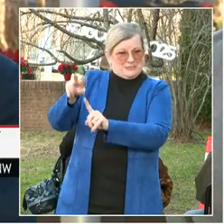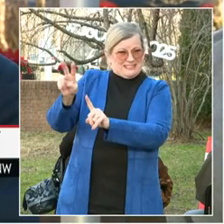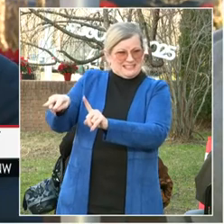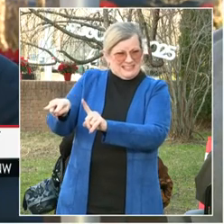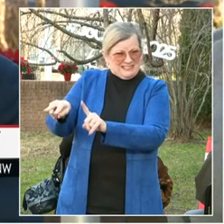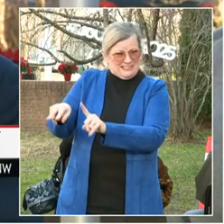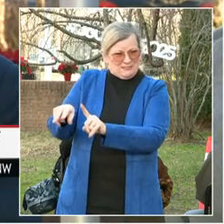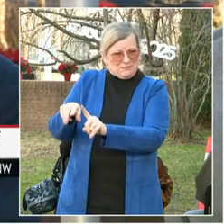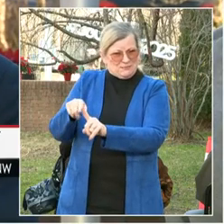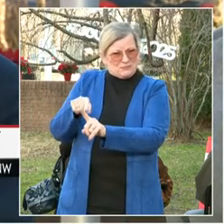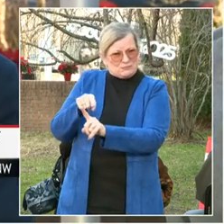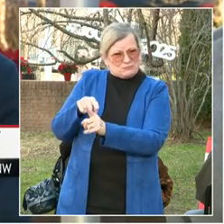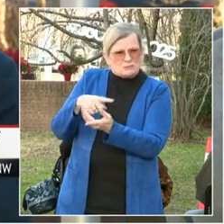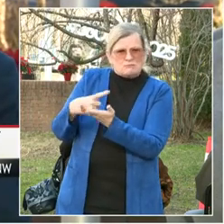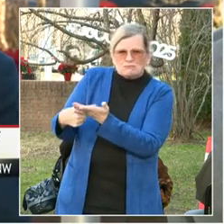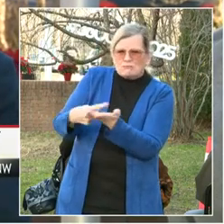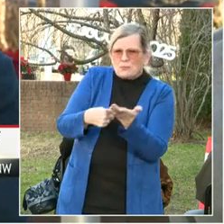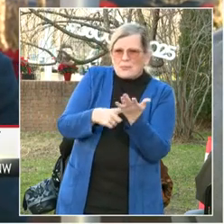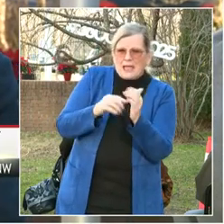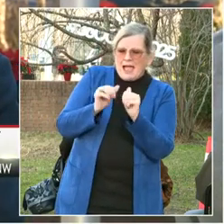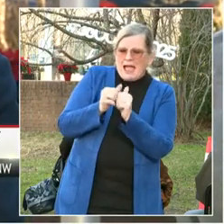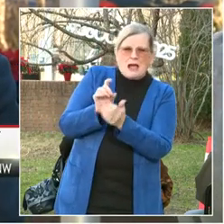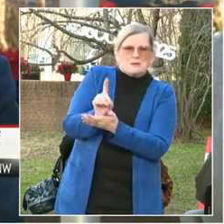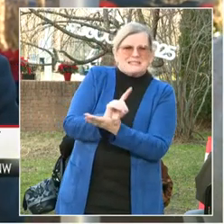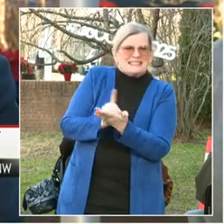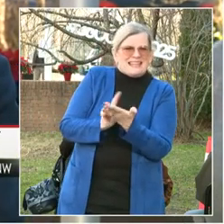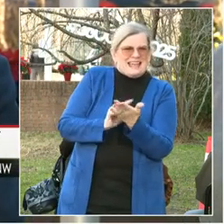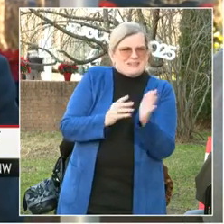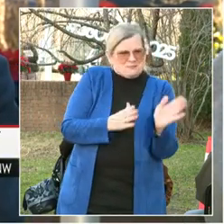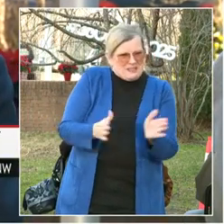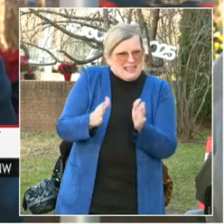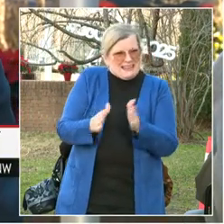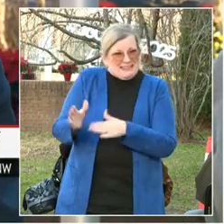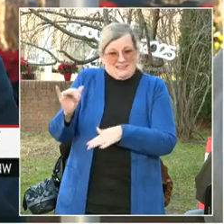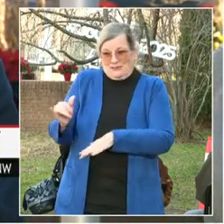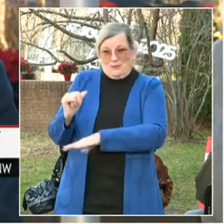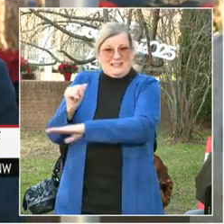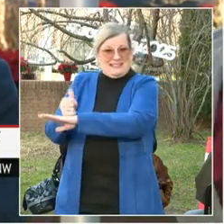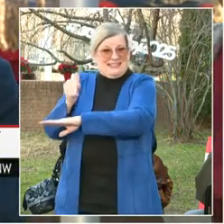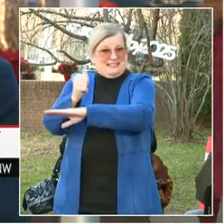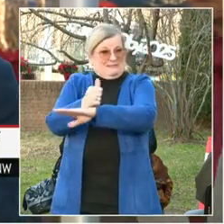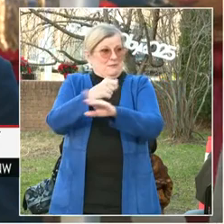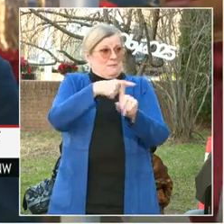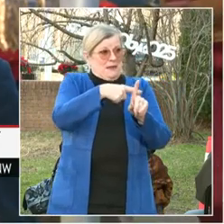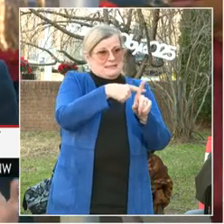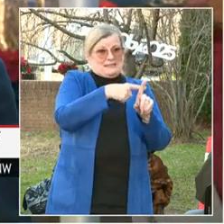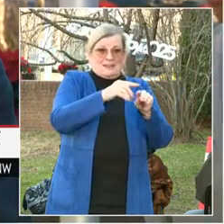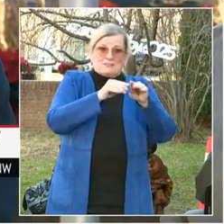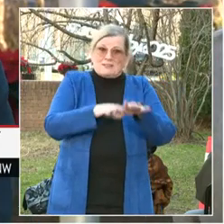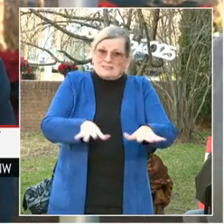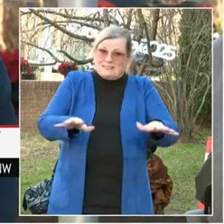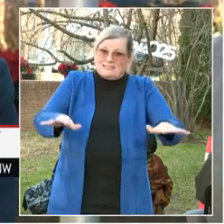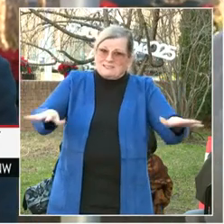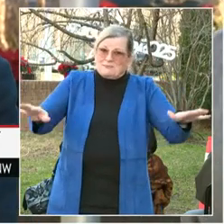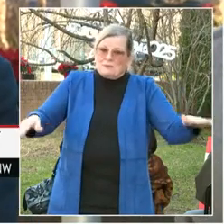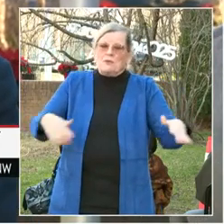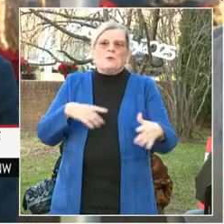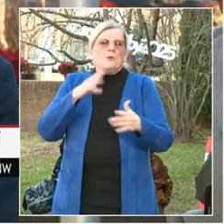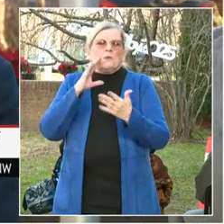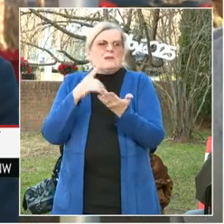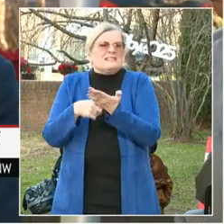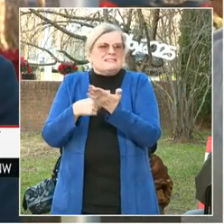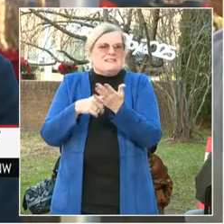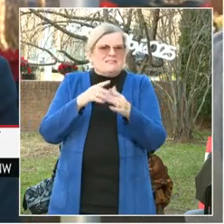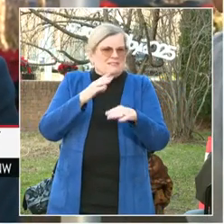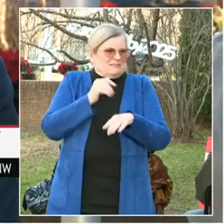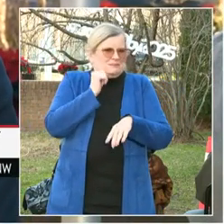the small area plan's vision and goals. And we look forward to working with all of you in our upcoming planning efforts across all of these. You can sign up to